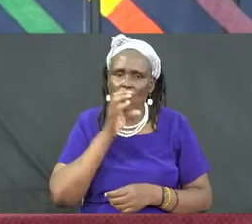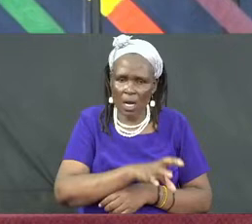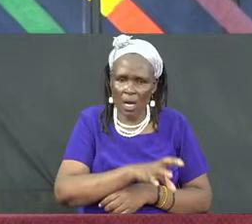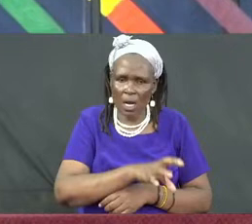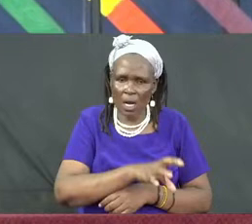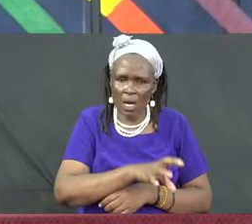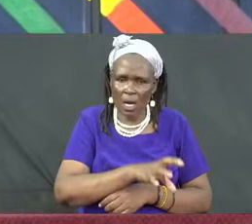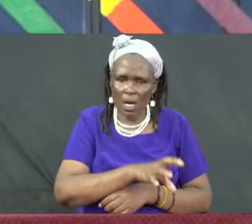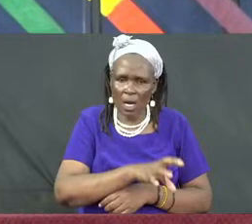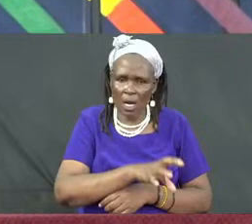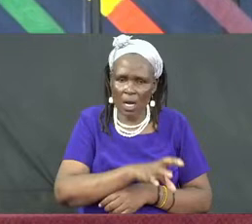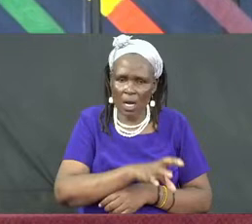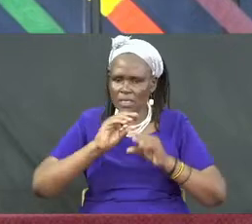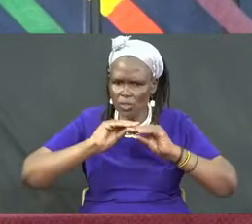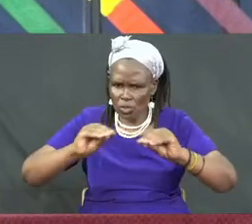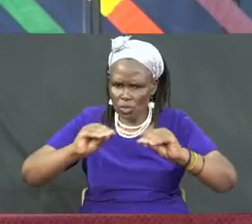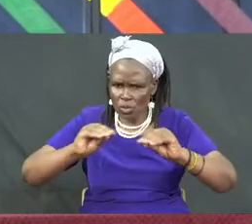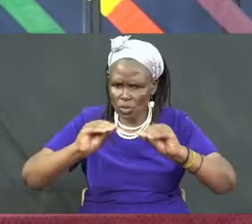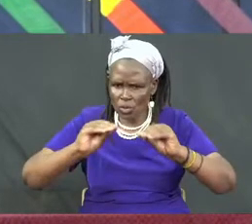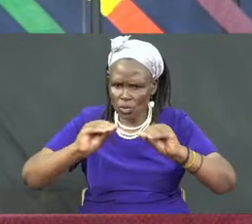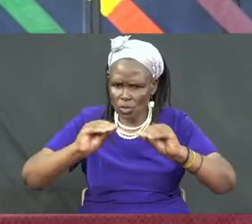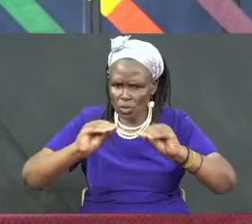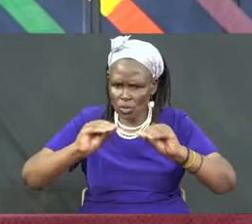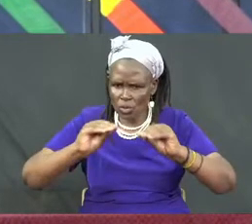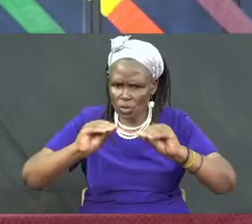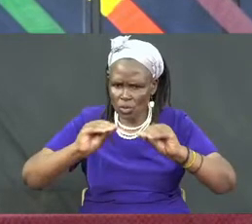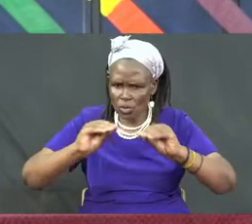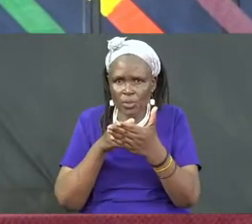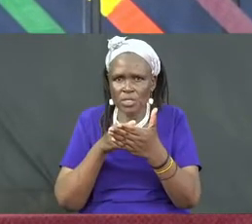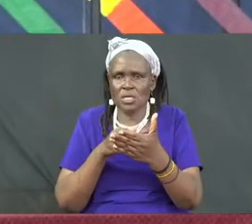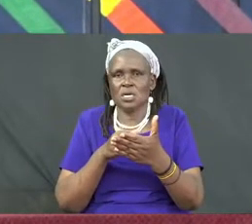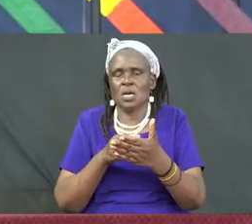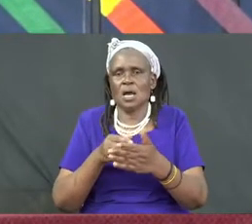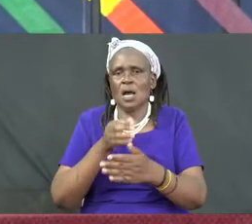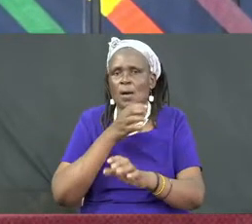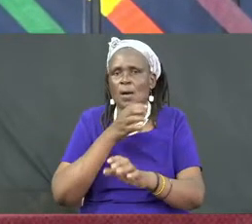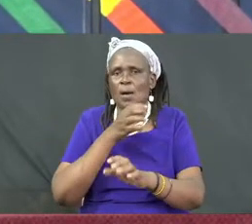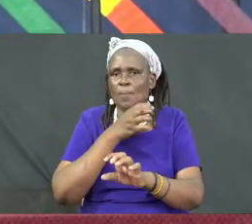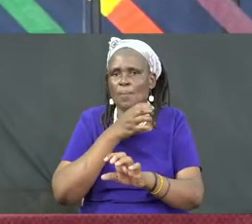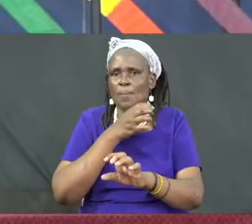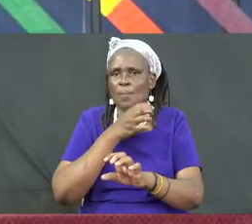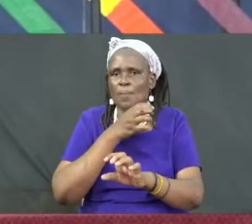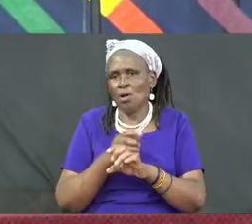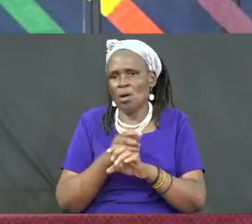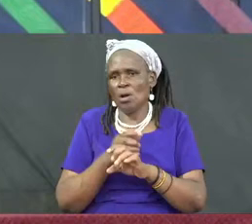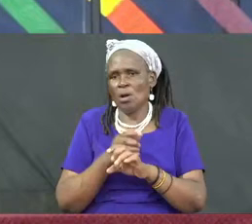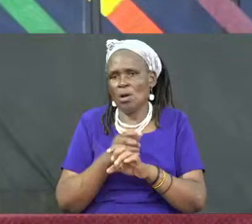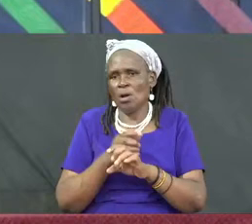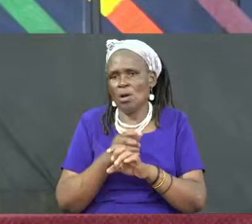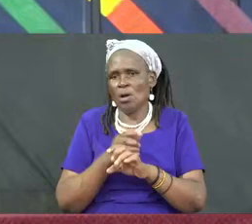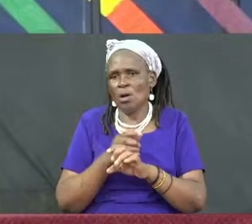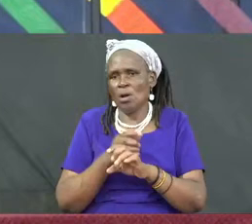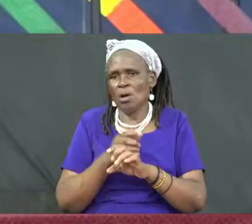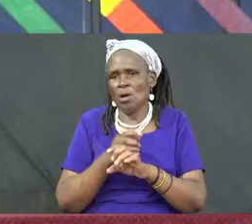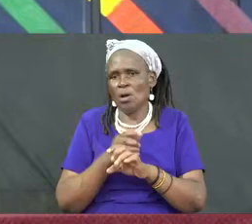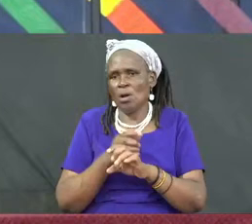He taught Balak how to put a stumbling block to the children of Israel.